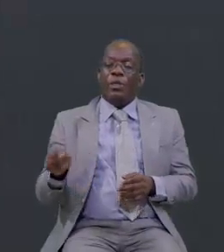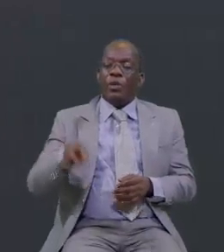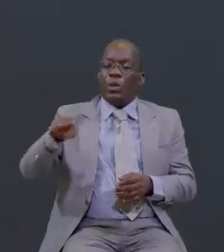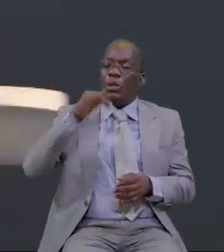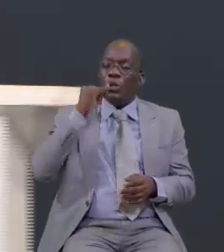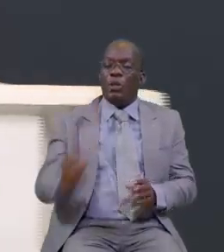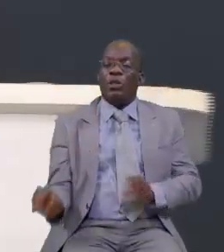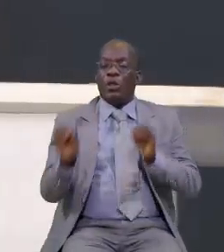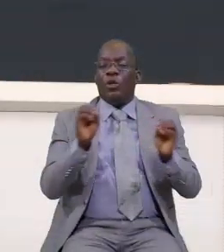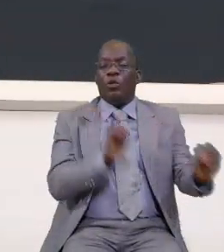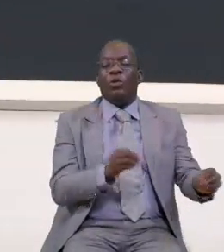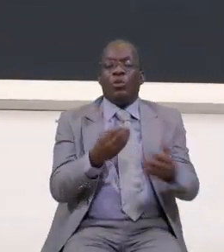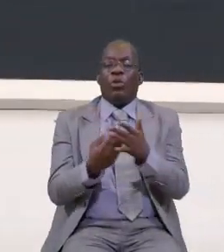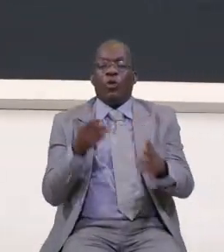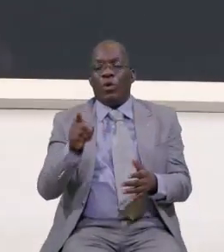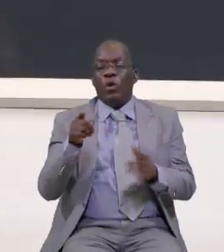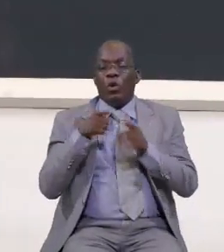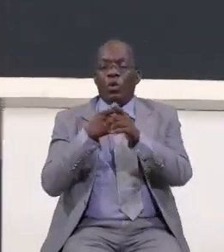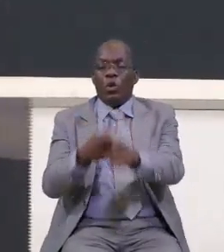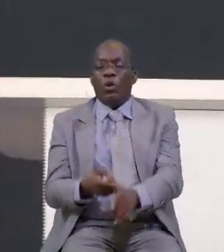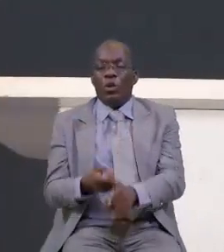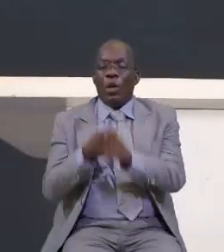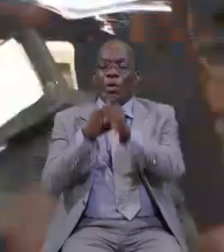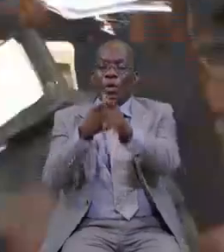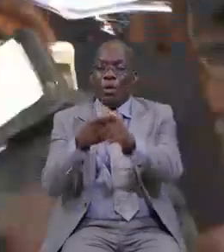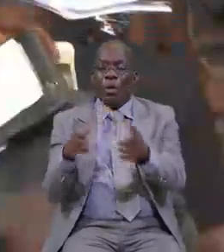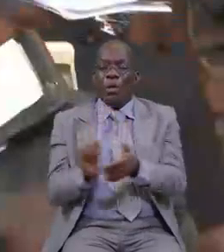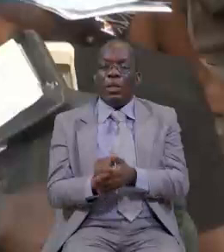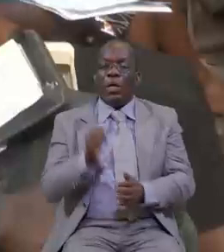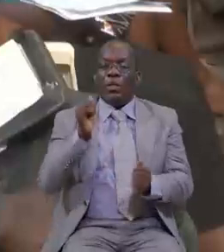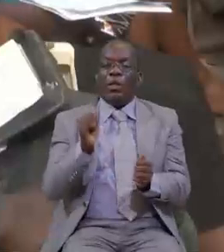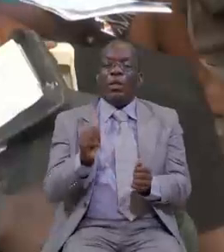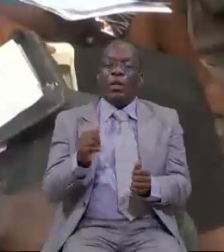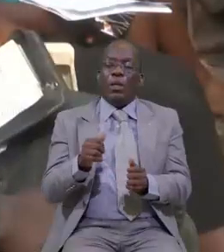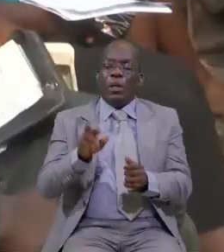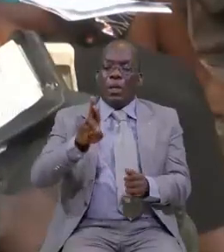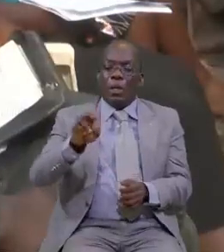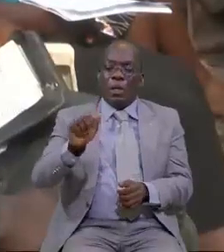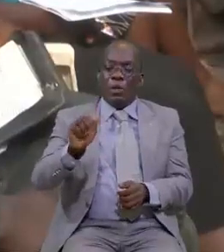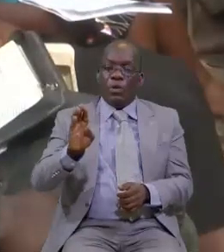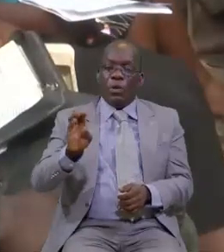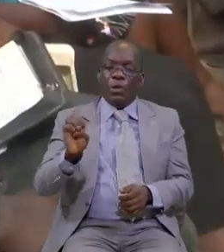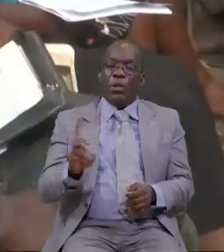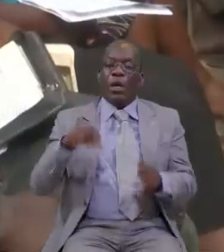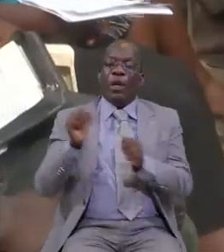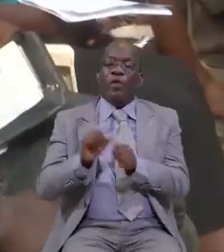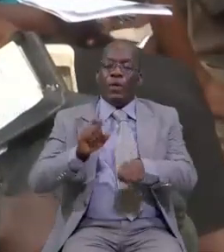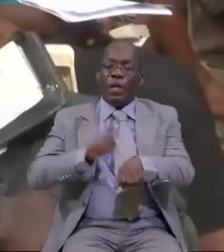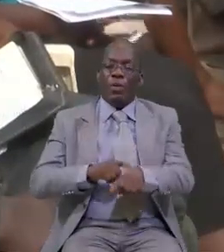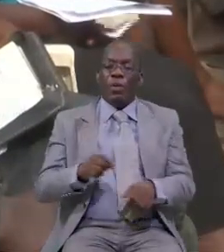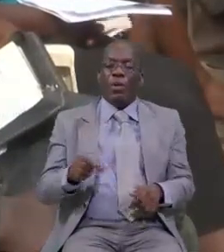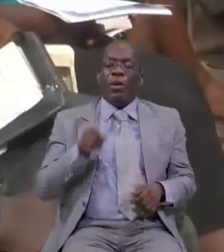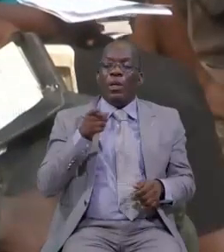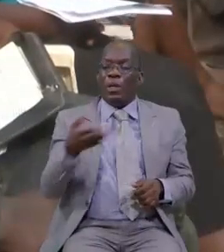and running and running that race every day, every time. There's always something to do.